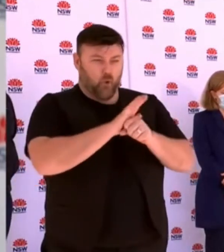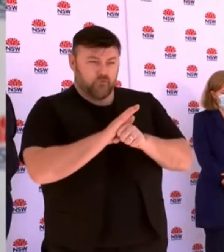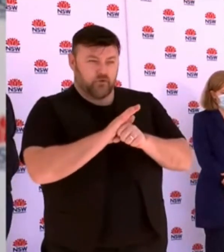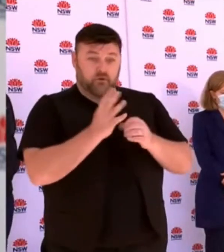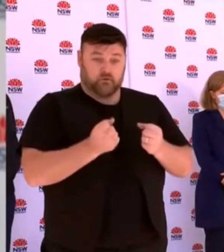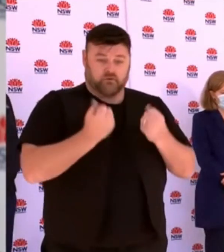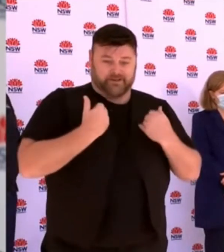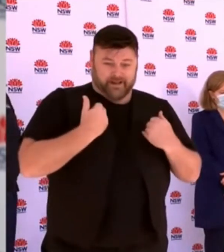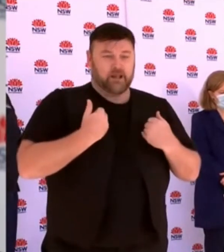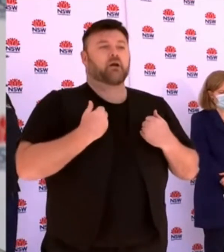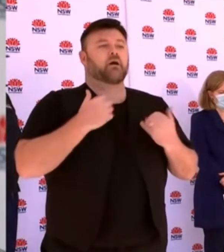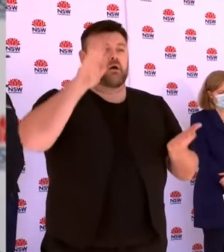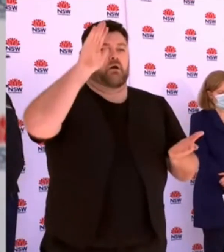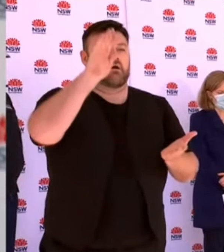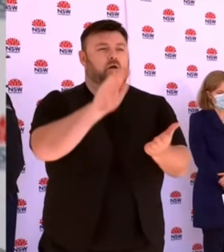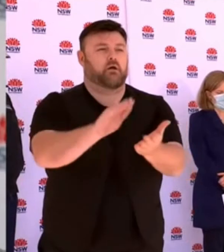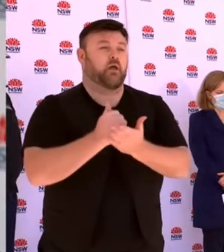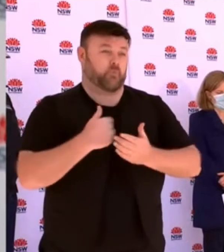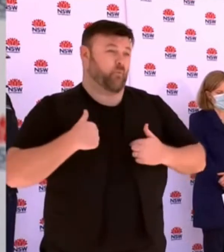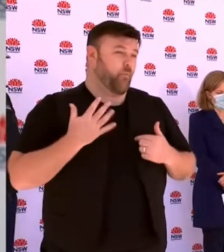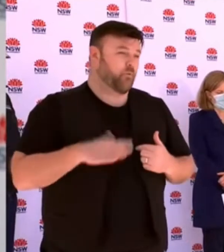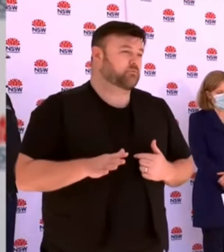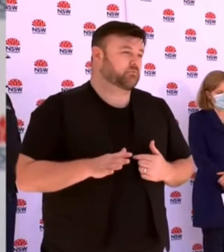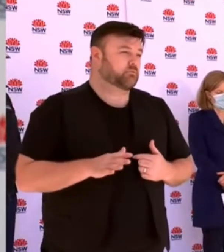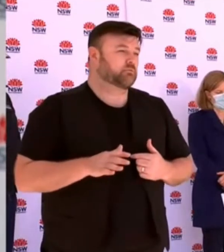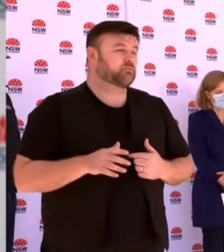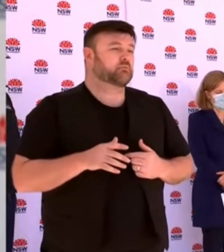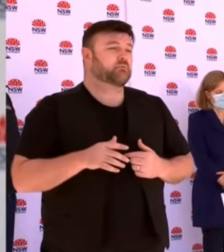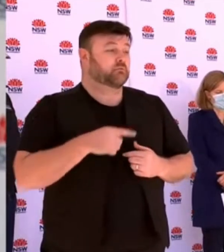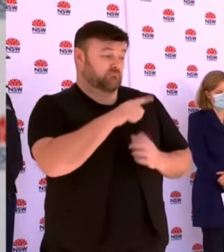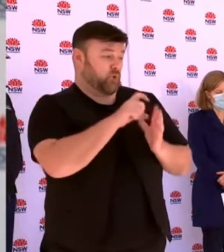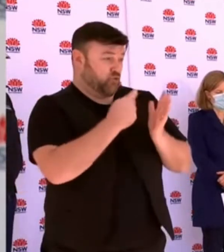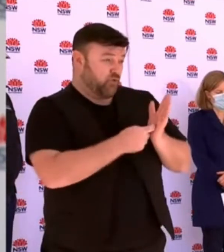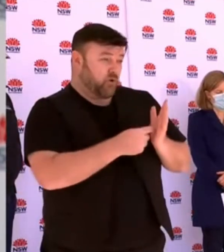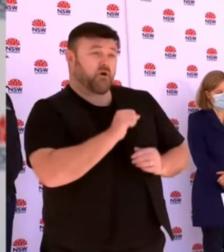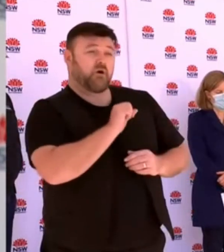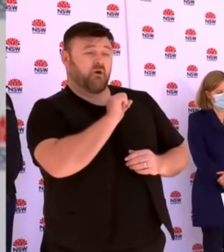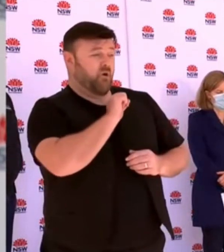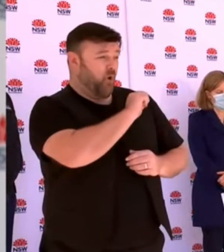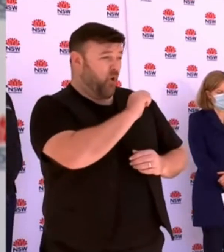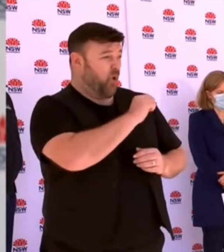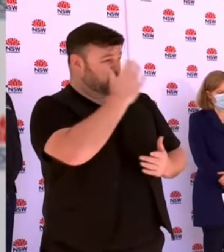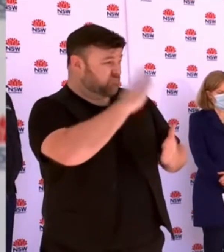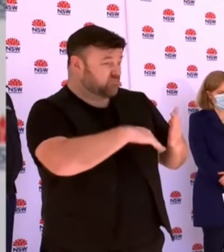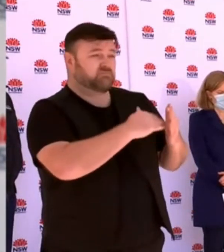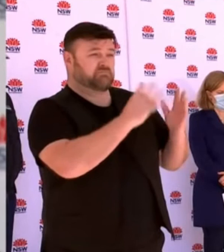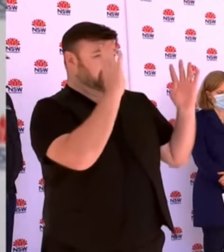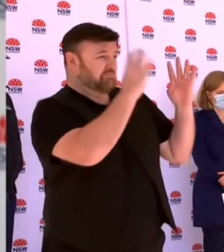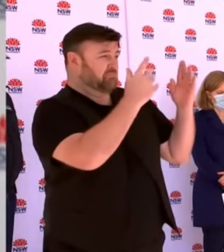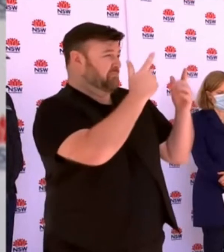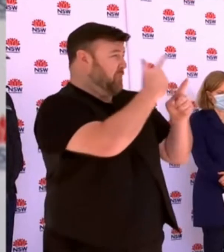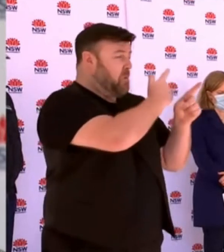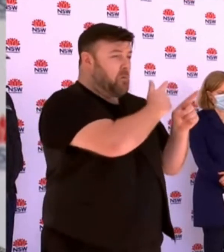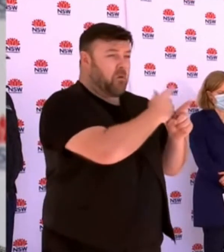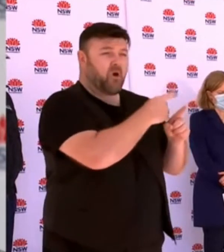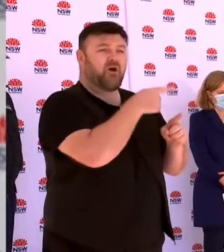in the community with the virus continue to decline, because that is one of the measures Dr. Chant and her experts will use when they're advising government on